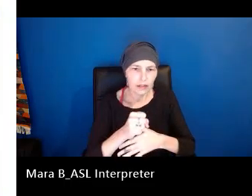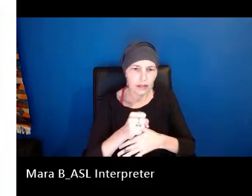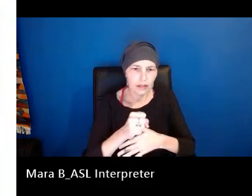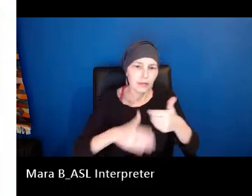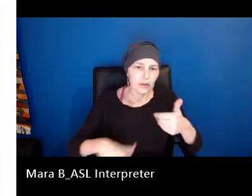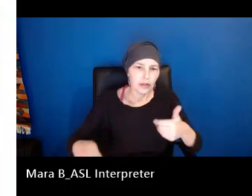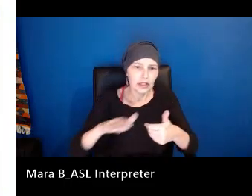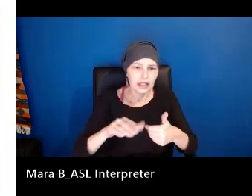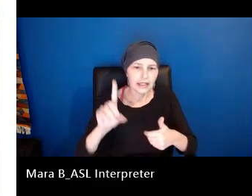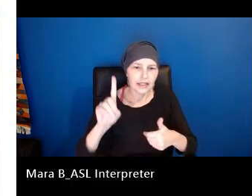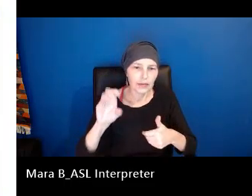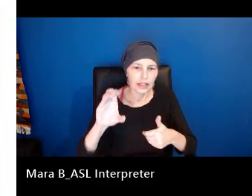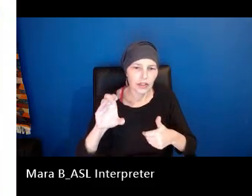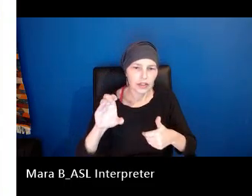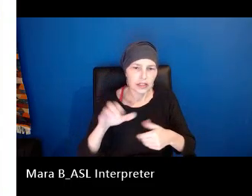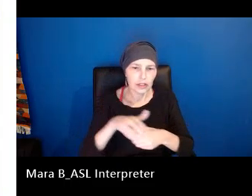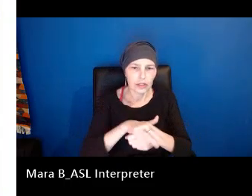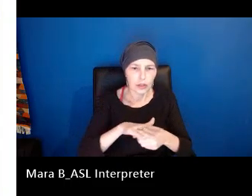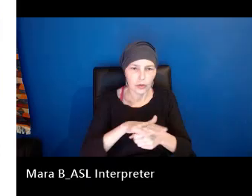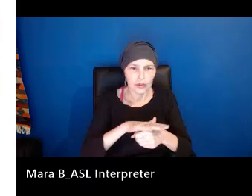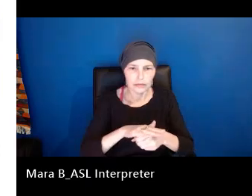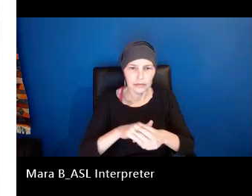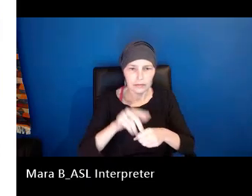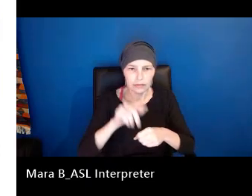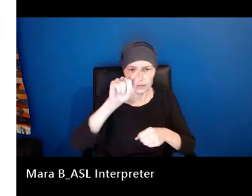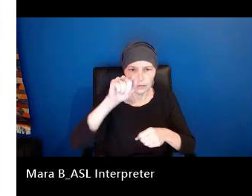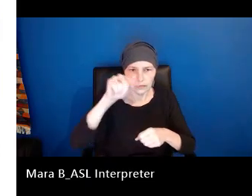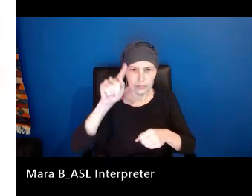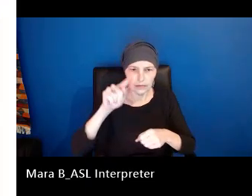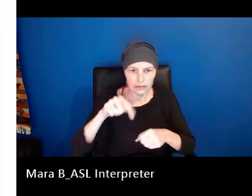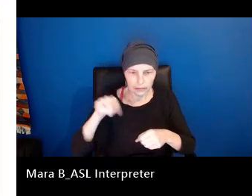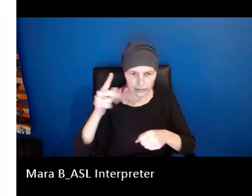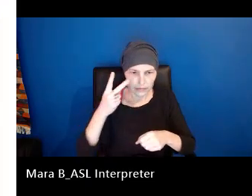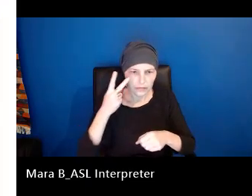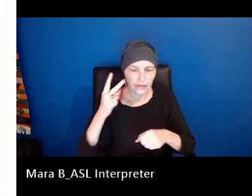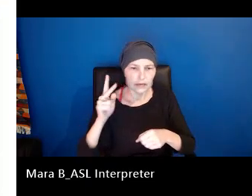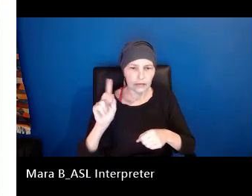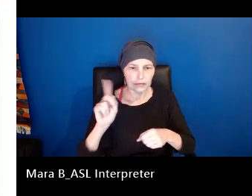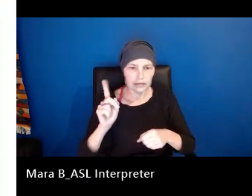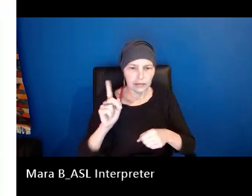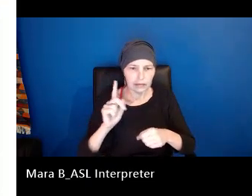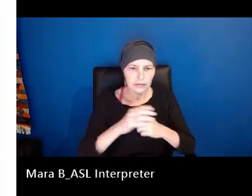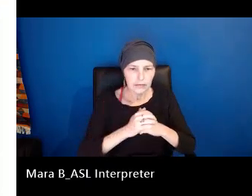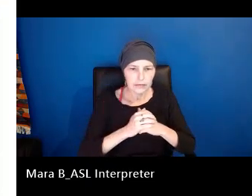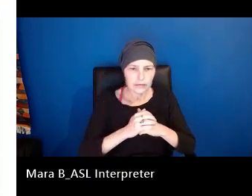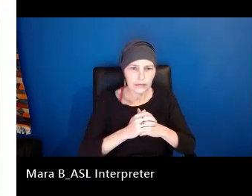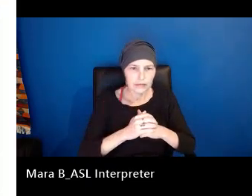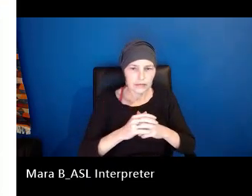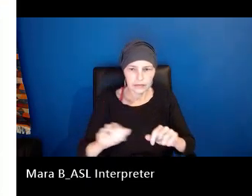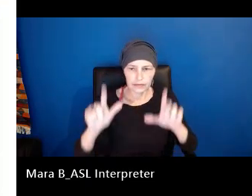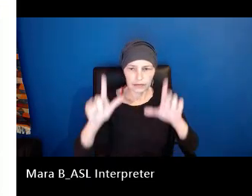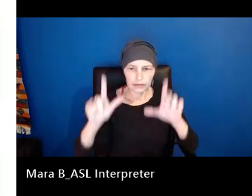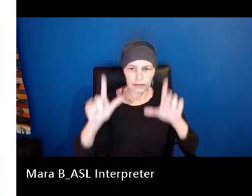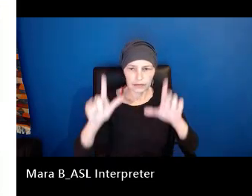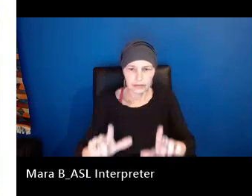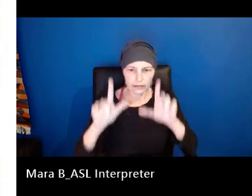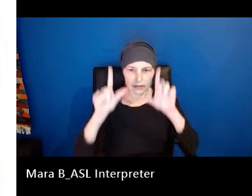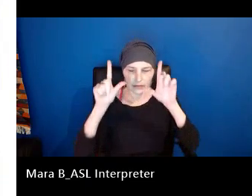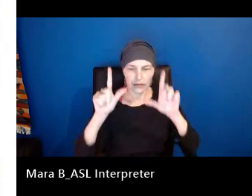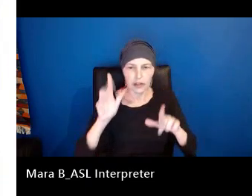on. Once you zoom in sufficiently on the areas where those PNDZs are located, they will appear on the map.